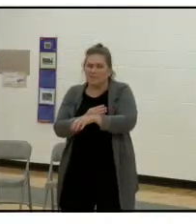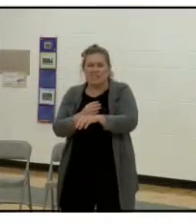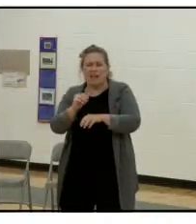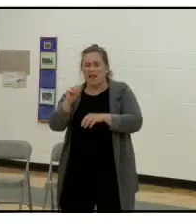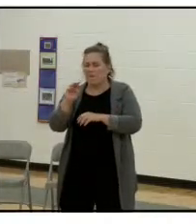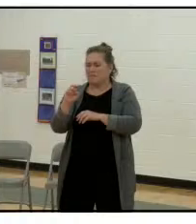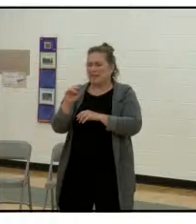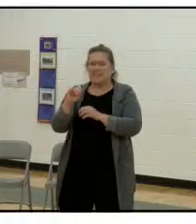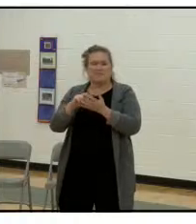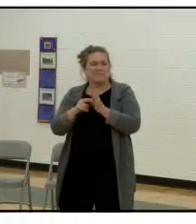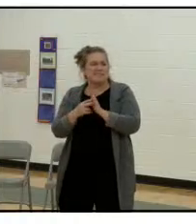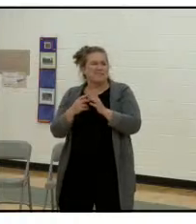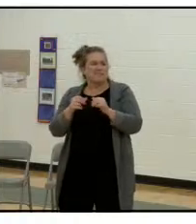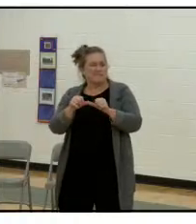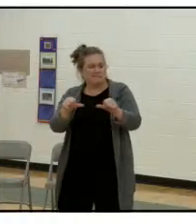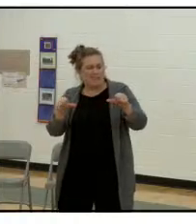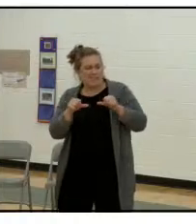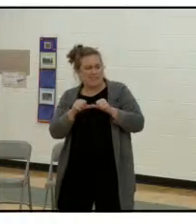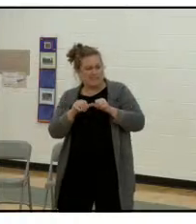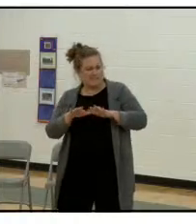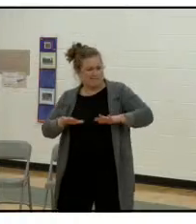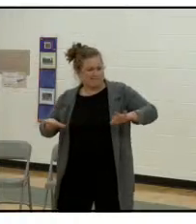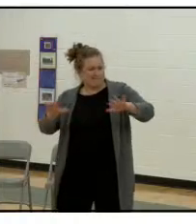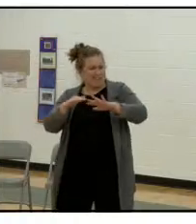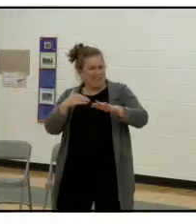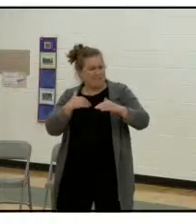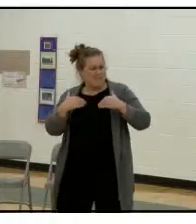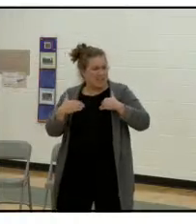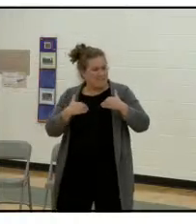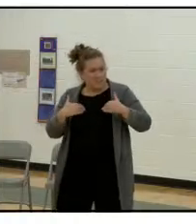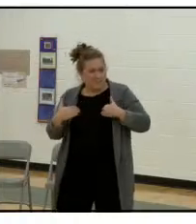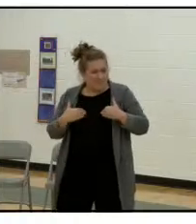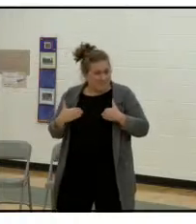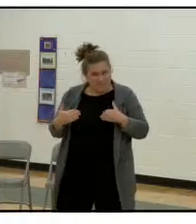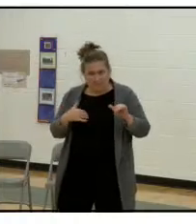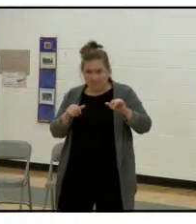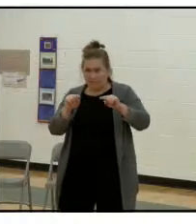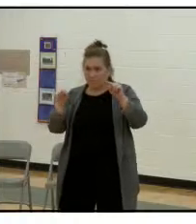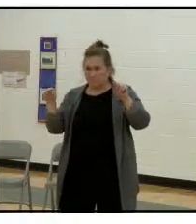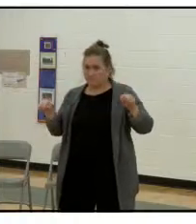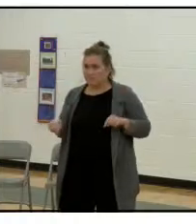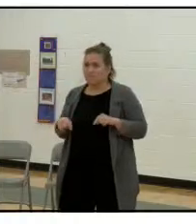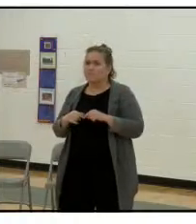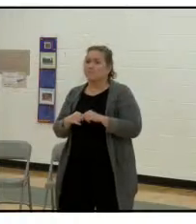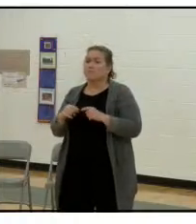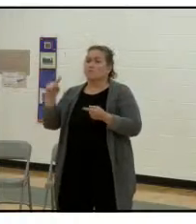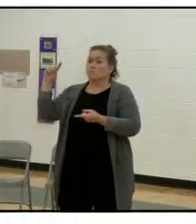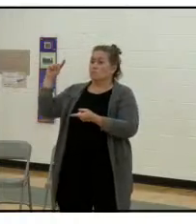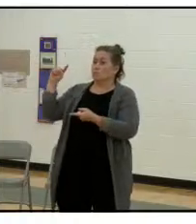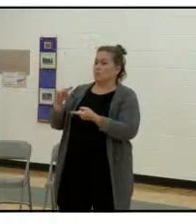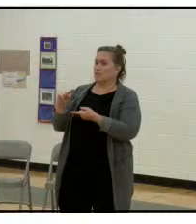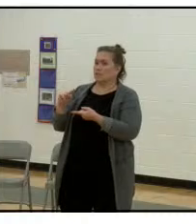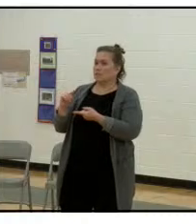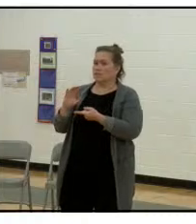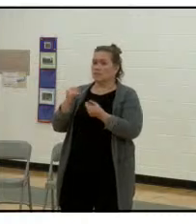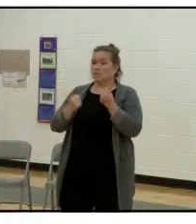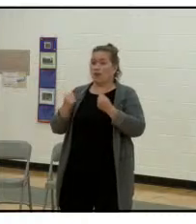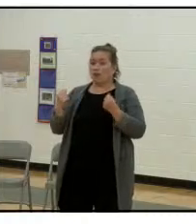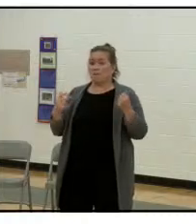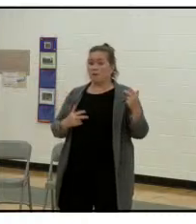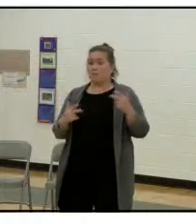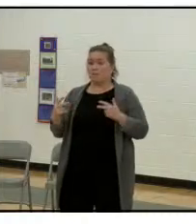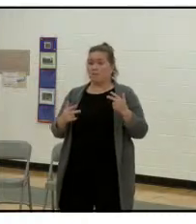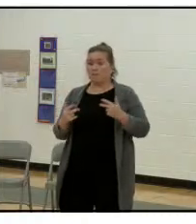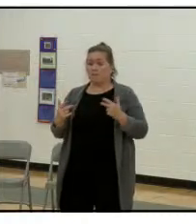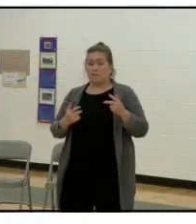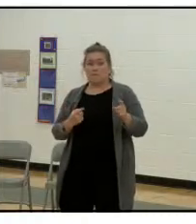for activities. And finally, a reduction in the speeding cars that often show up in